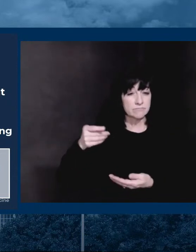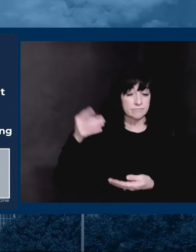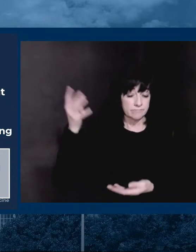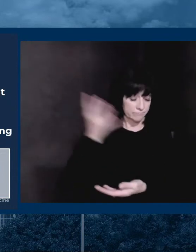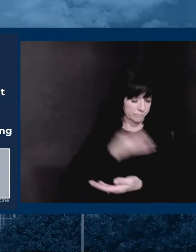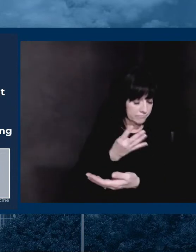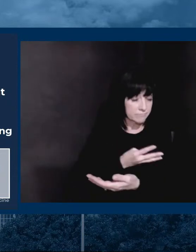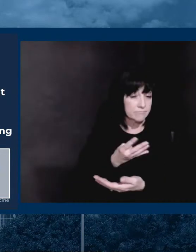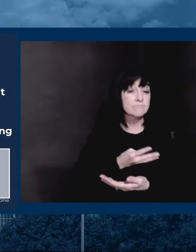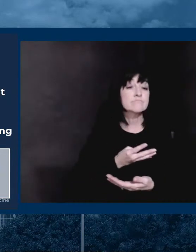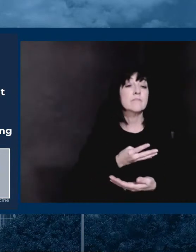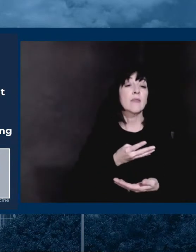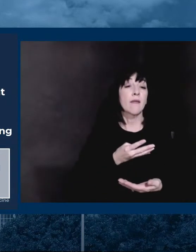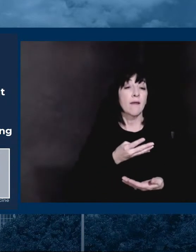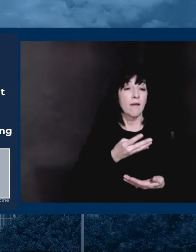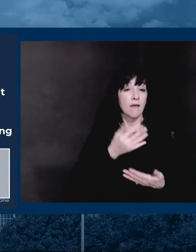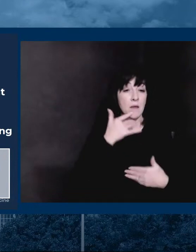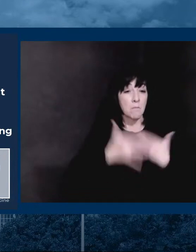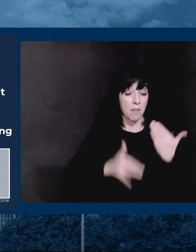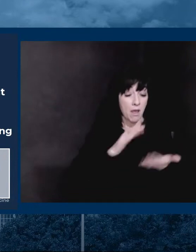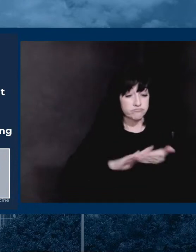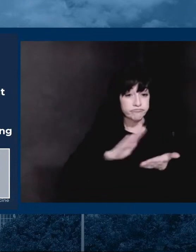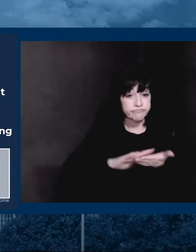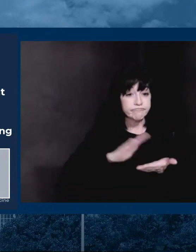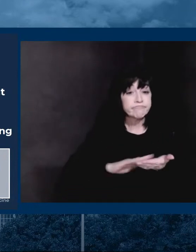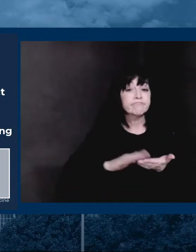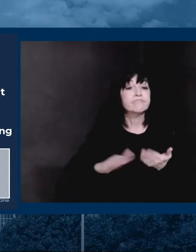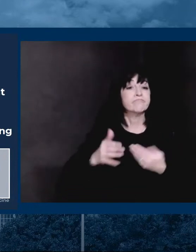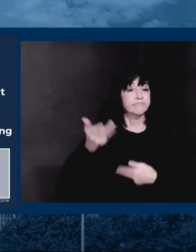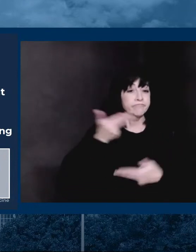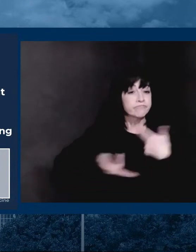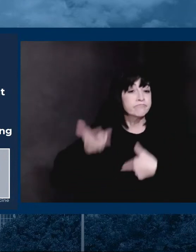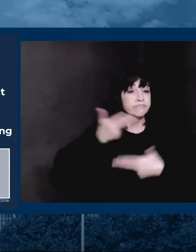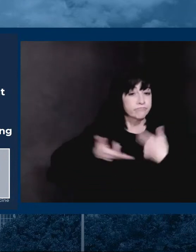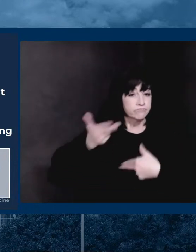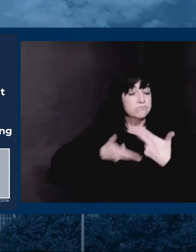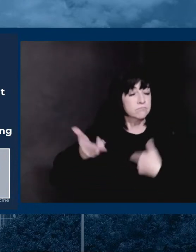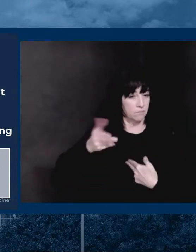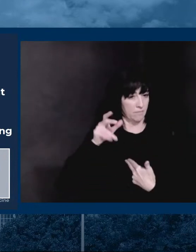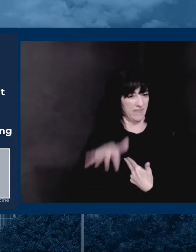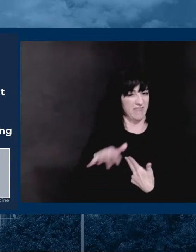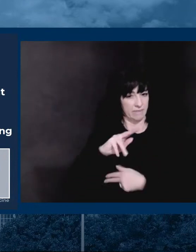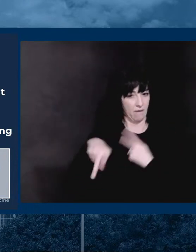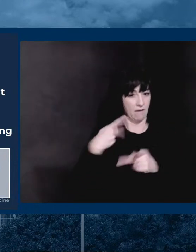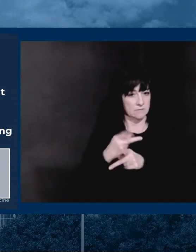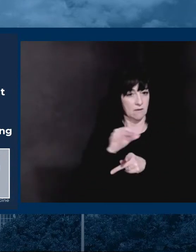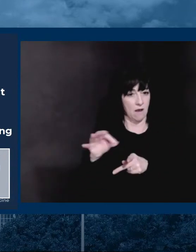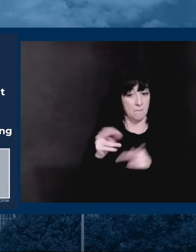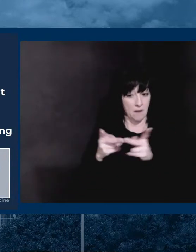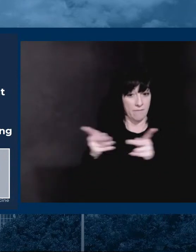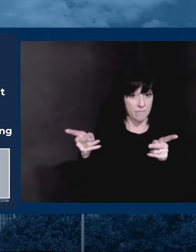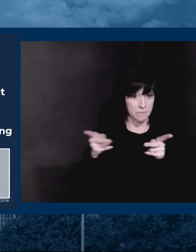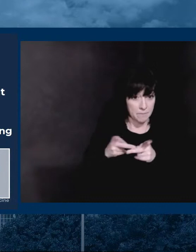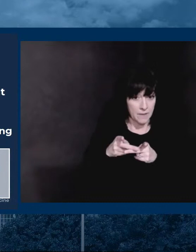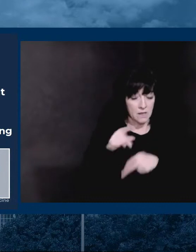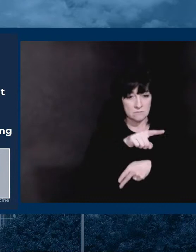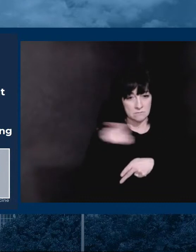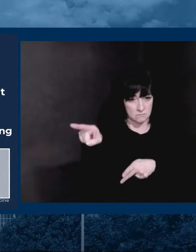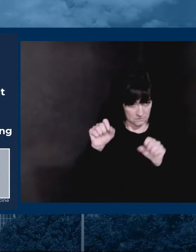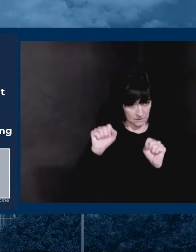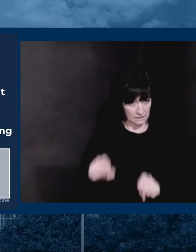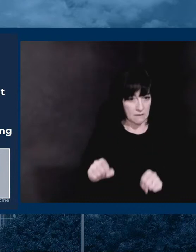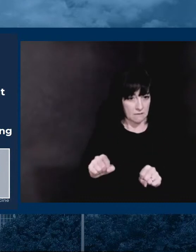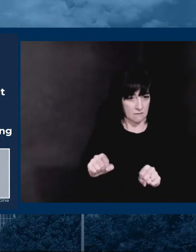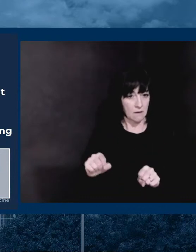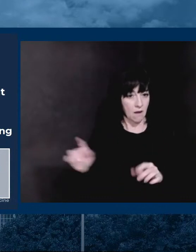have been on our planning list to get vaccinated. So they're all